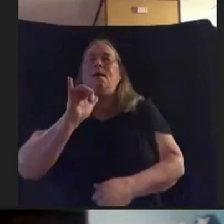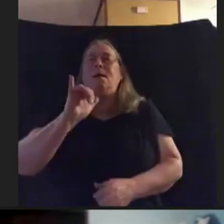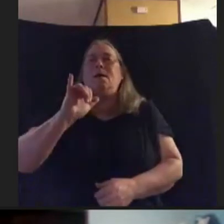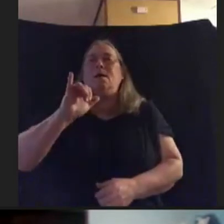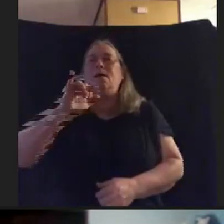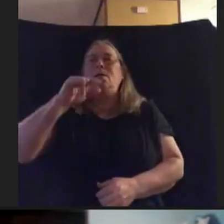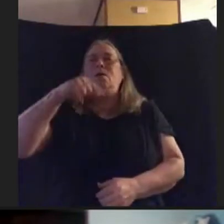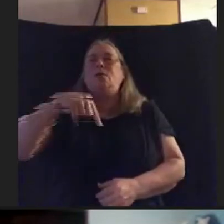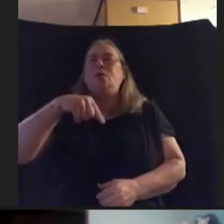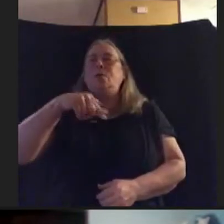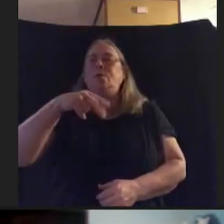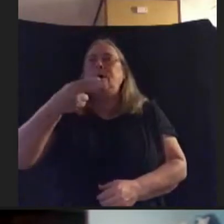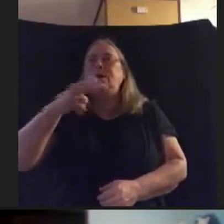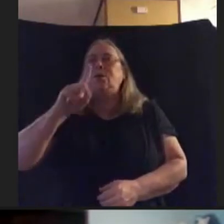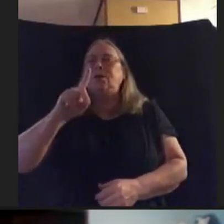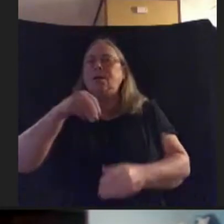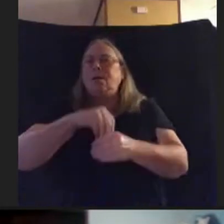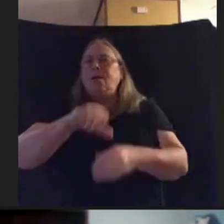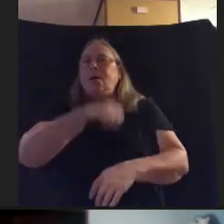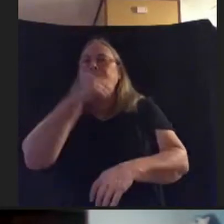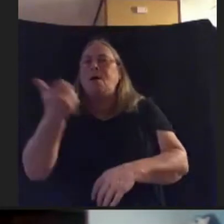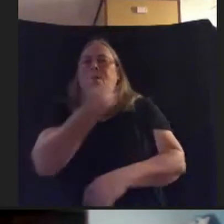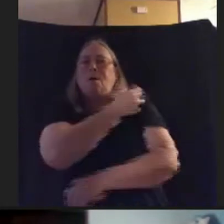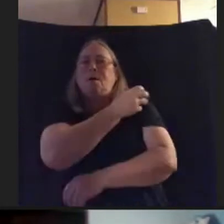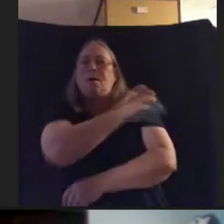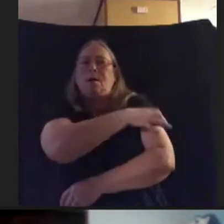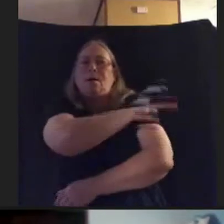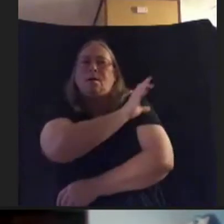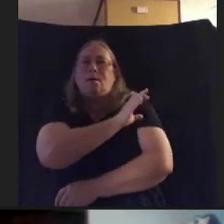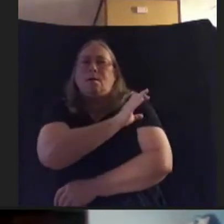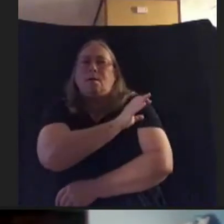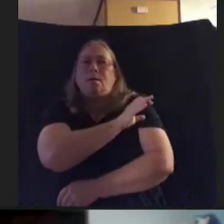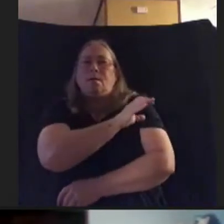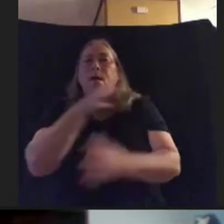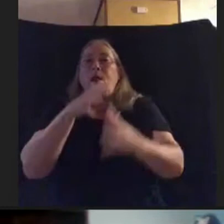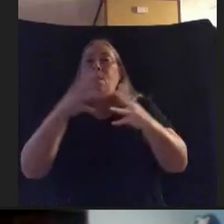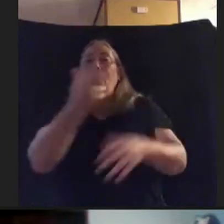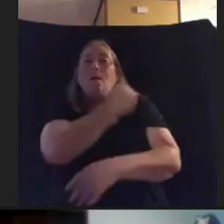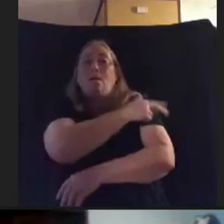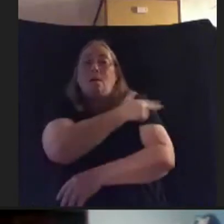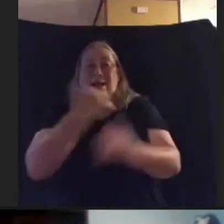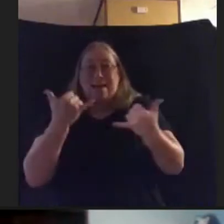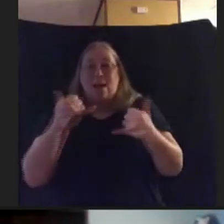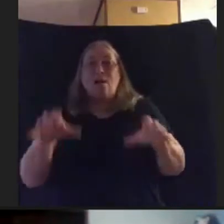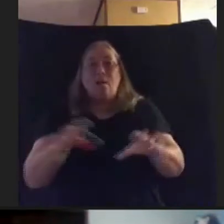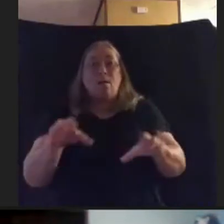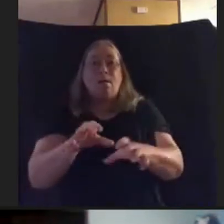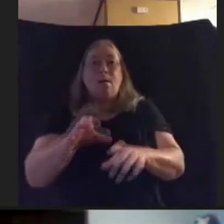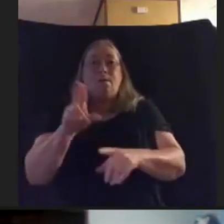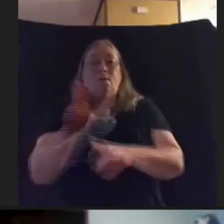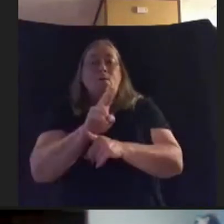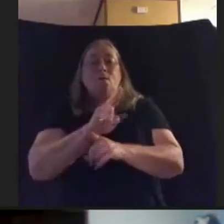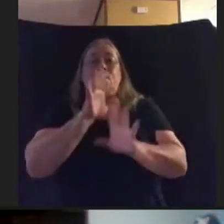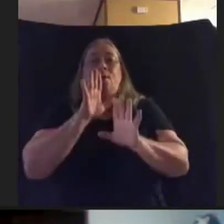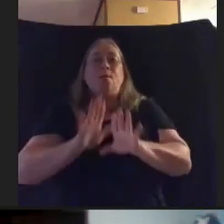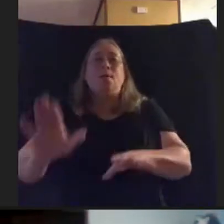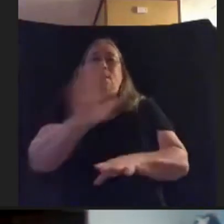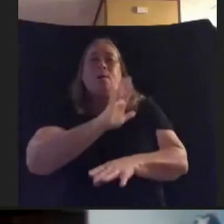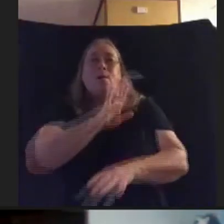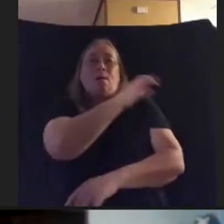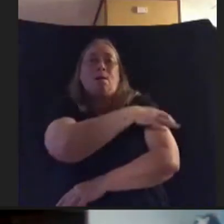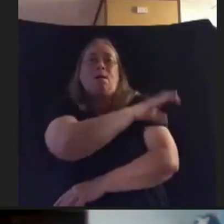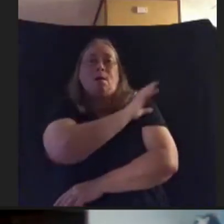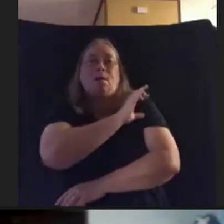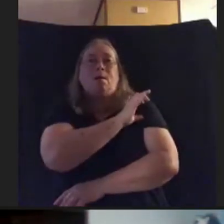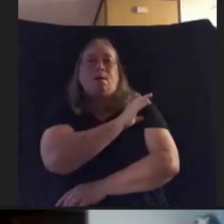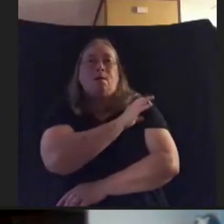other clinics. But, and if you consider, like, really a lot of the hospitals that are active now are using their clinic networks. And so if you look at,